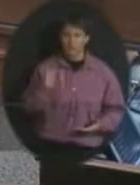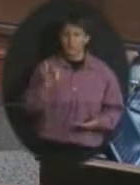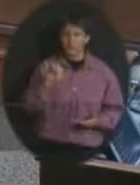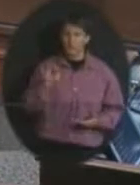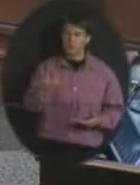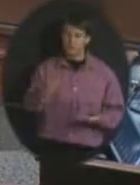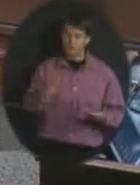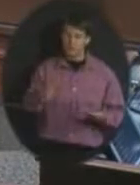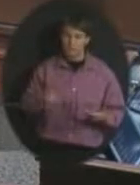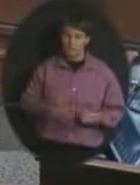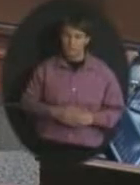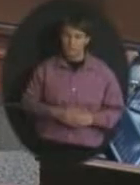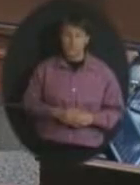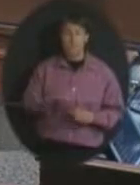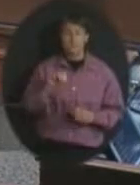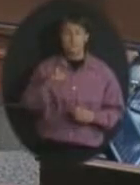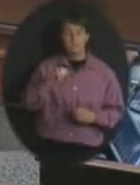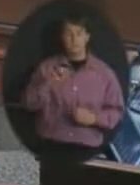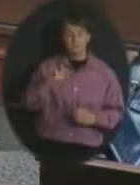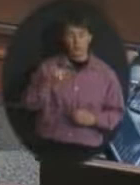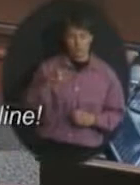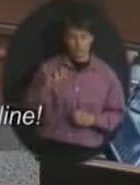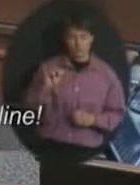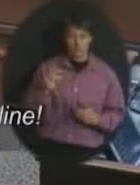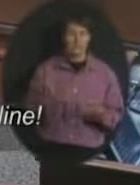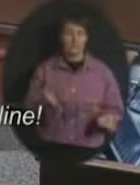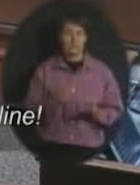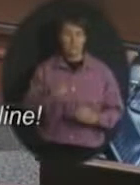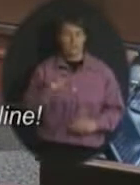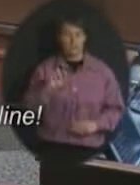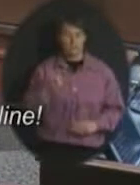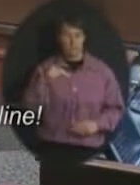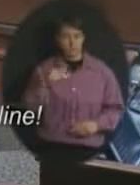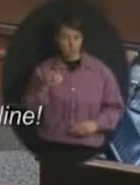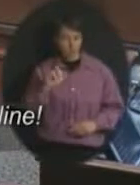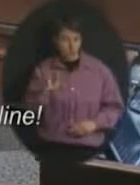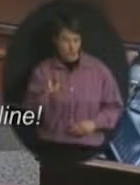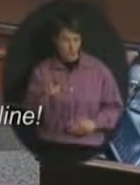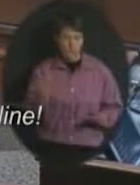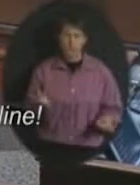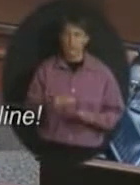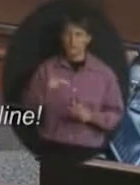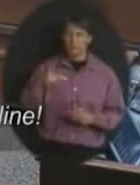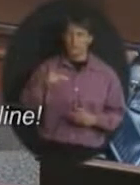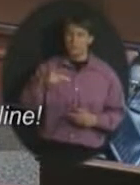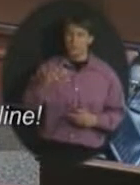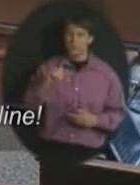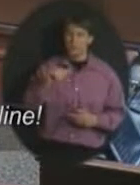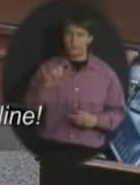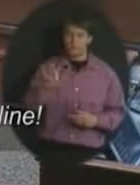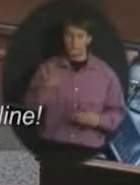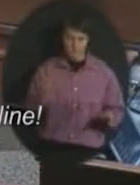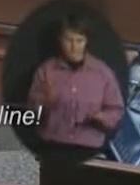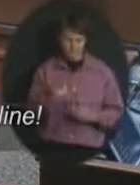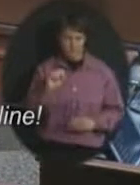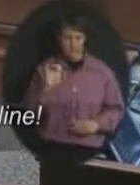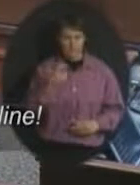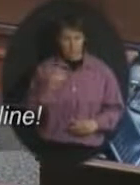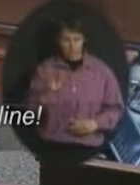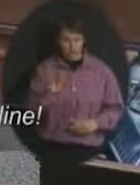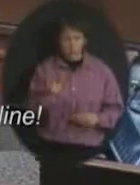Felter? Mrs. Martin? Here. Mr. Parker? Here. Mr. Poland? Here. Mr. Shear?